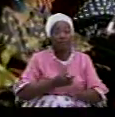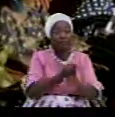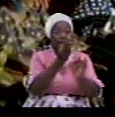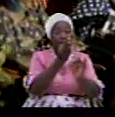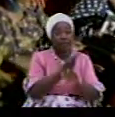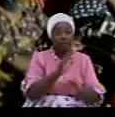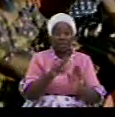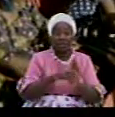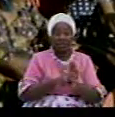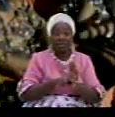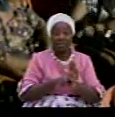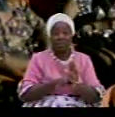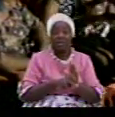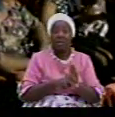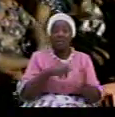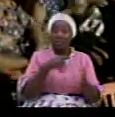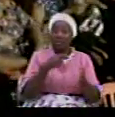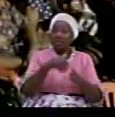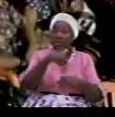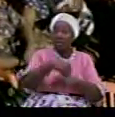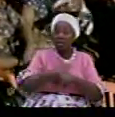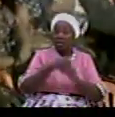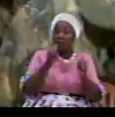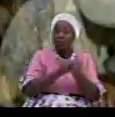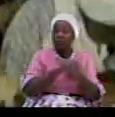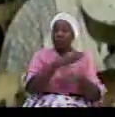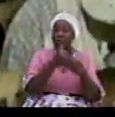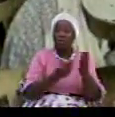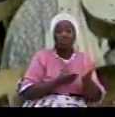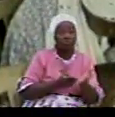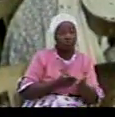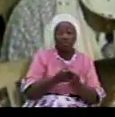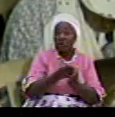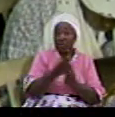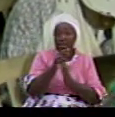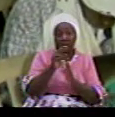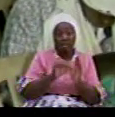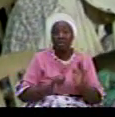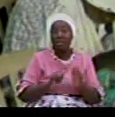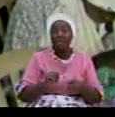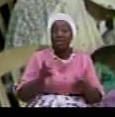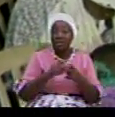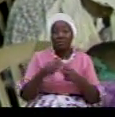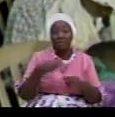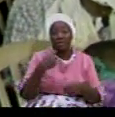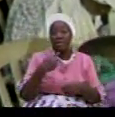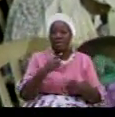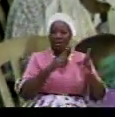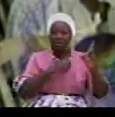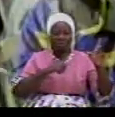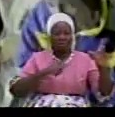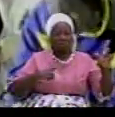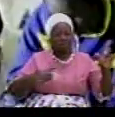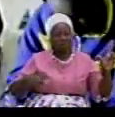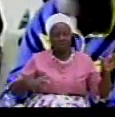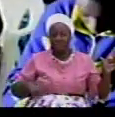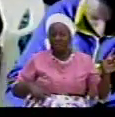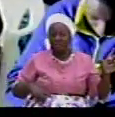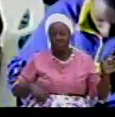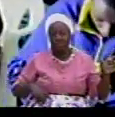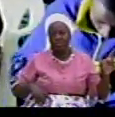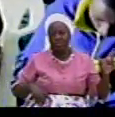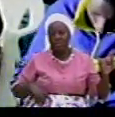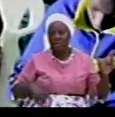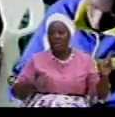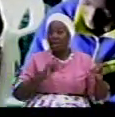tonight, with all honesty, you say, Lord, I know to have the